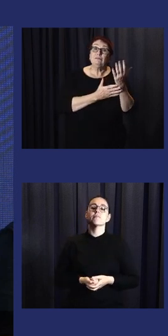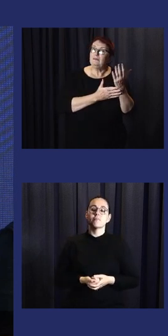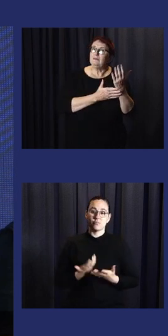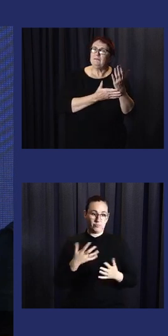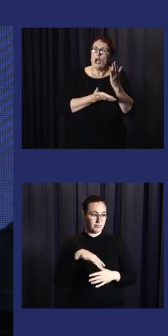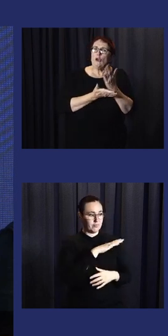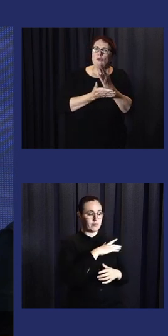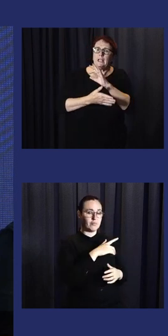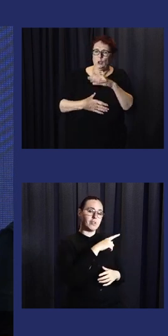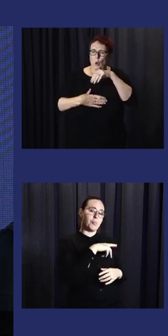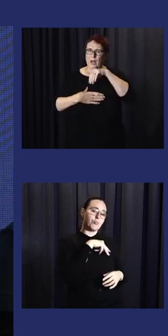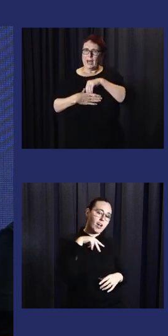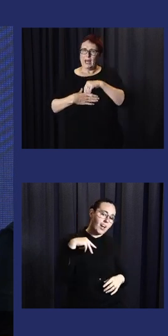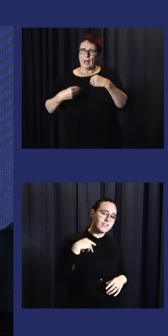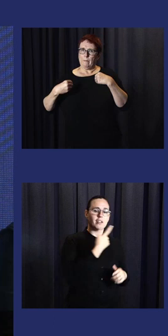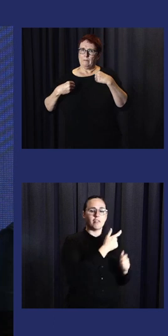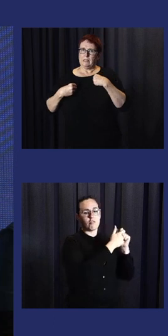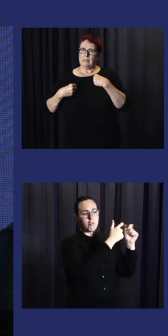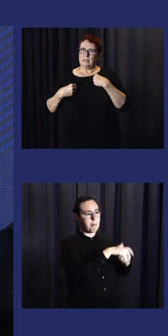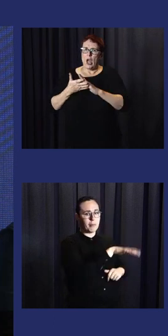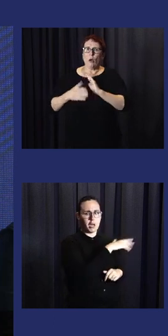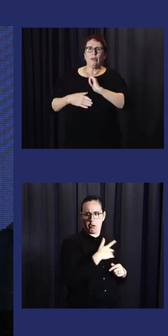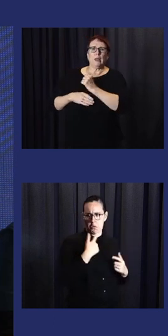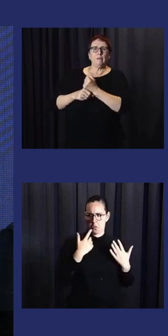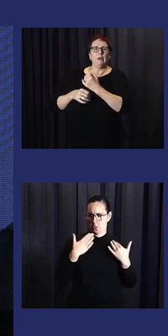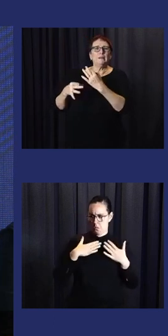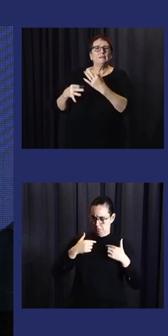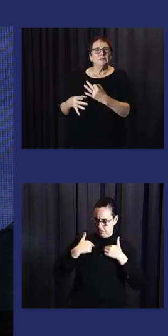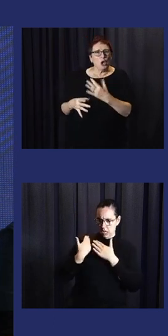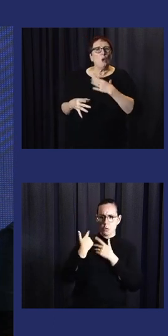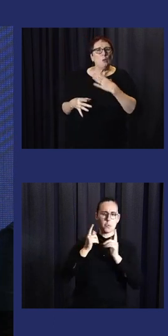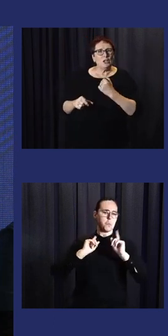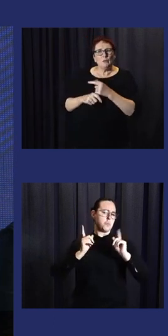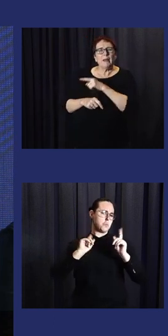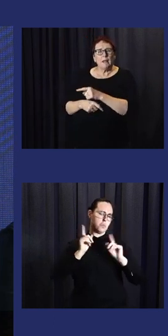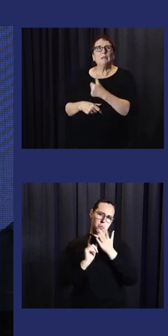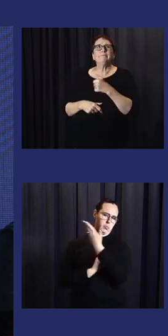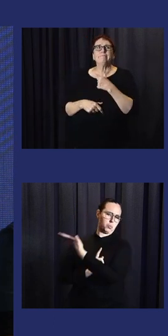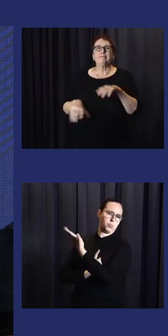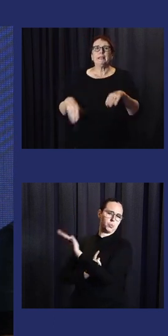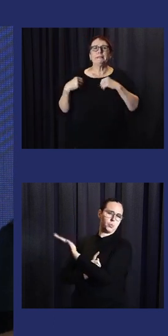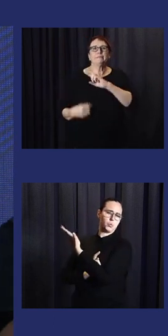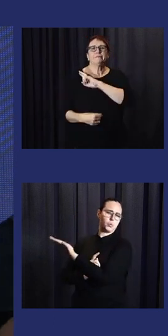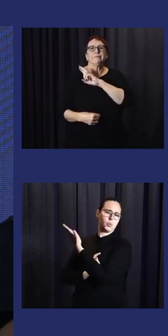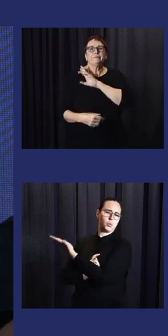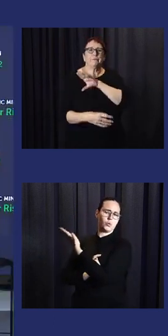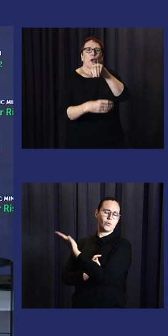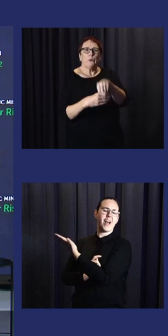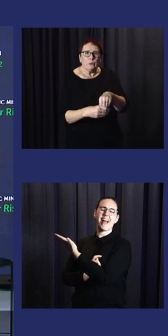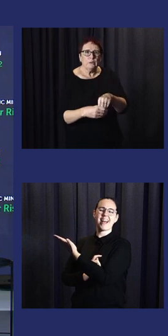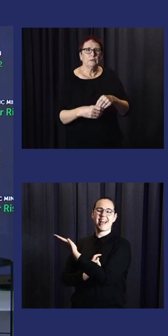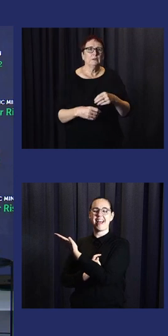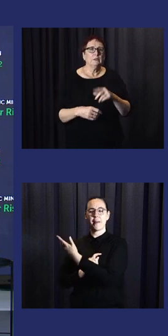making. We need to include these costs and benefits in financial modeling and, thank